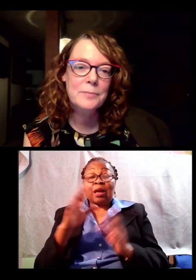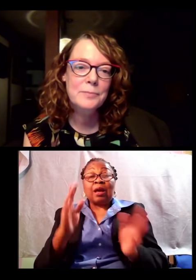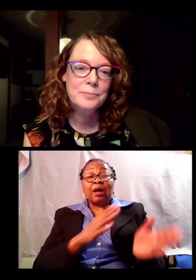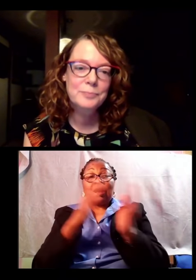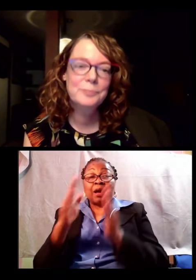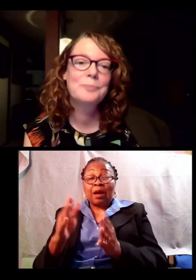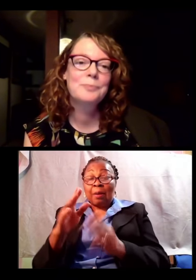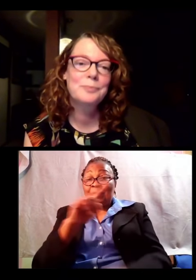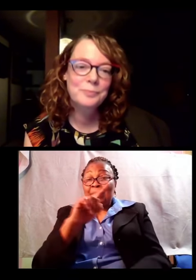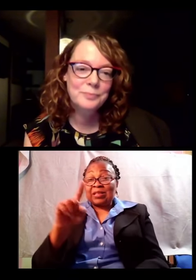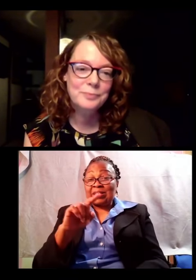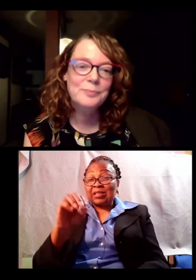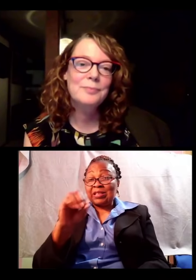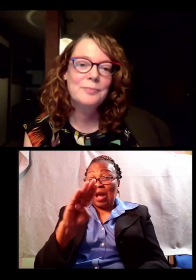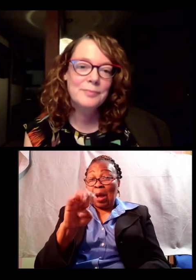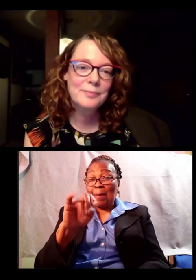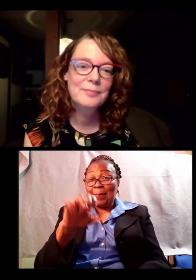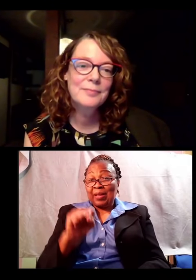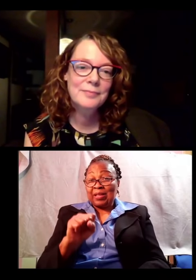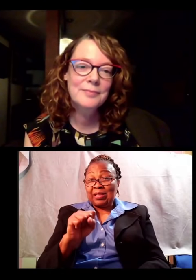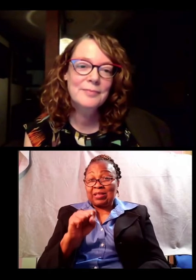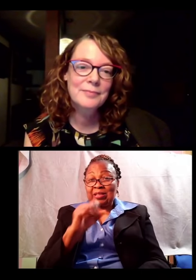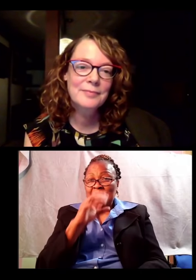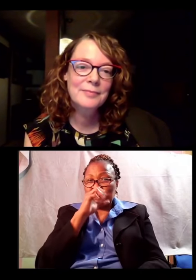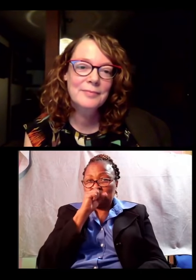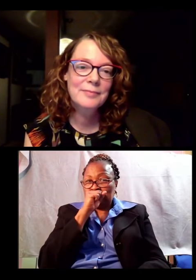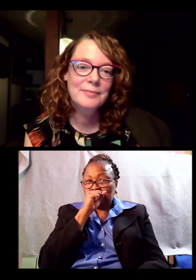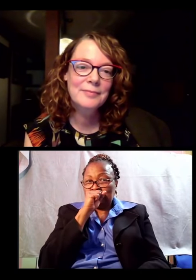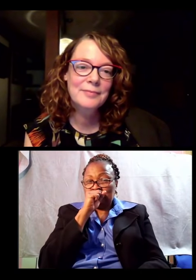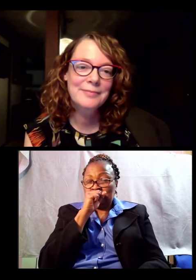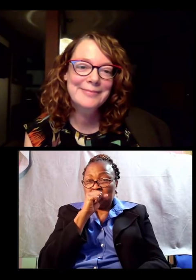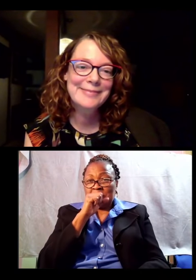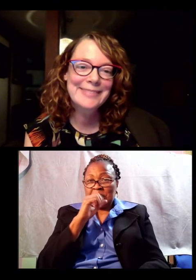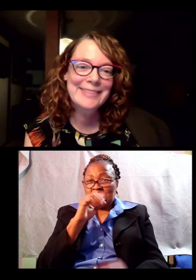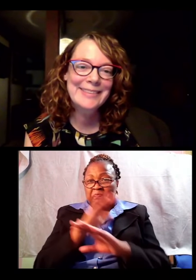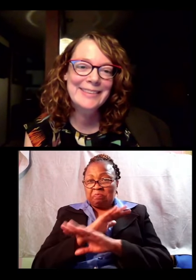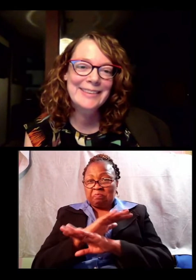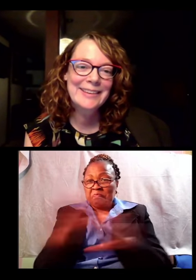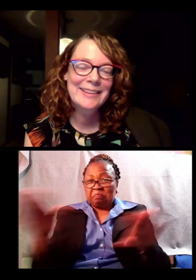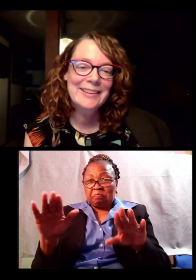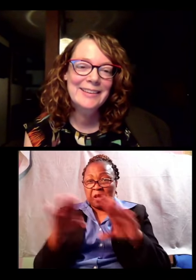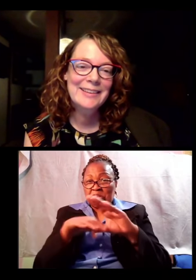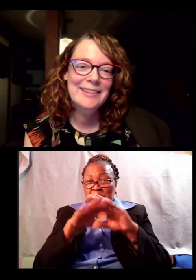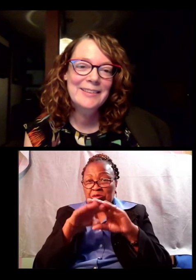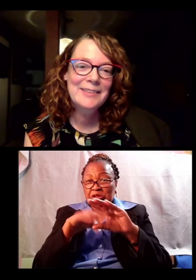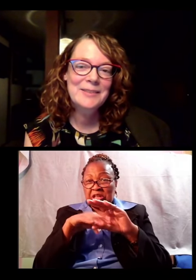not. They don't have much to say. In fact, they don't have anything to say. And